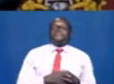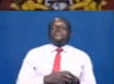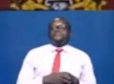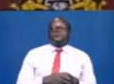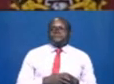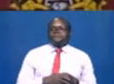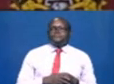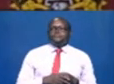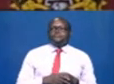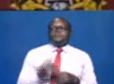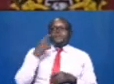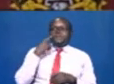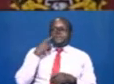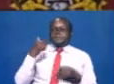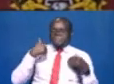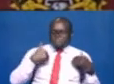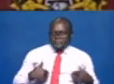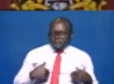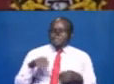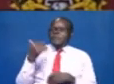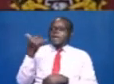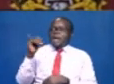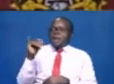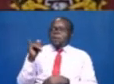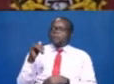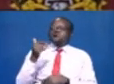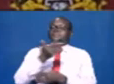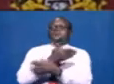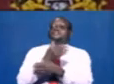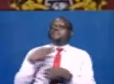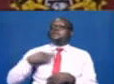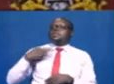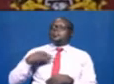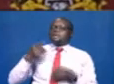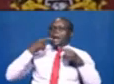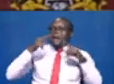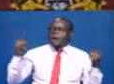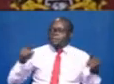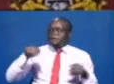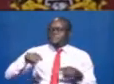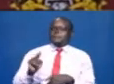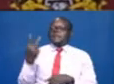as you can see, I'm in a very yellow shirt, and I must announce it is a mtumba shirt.